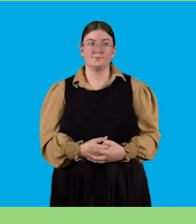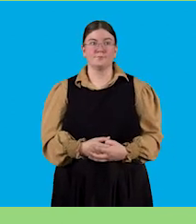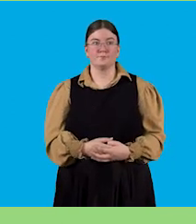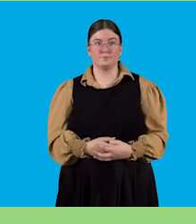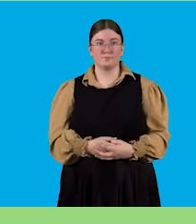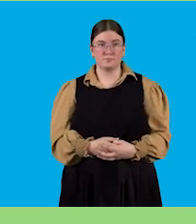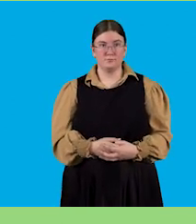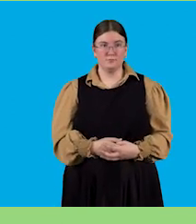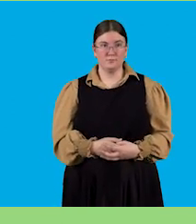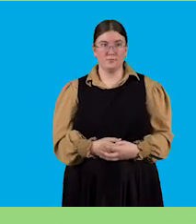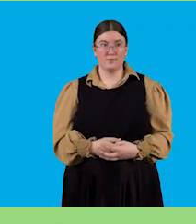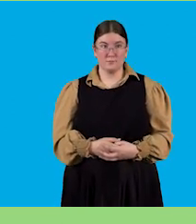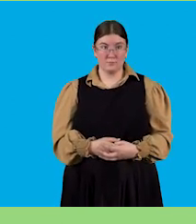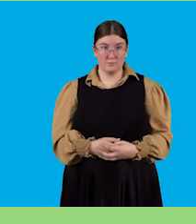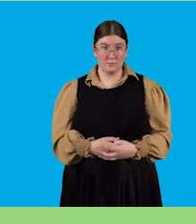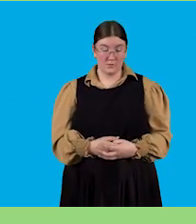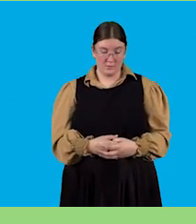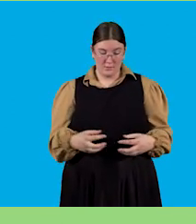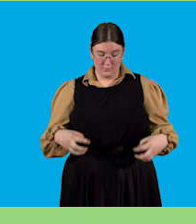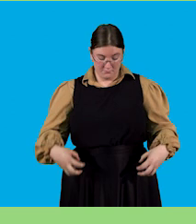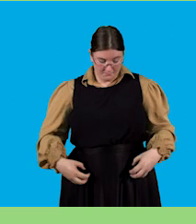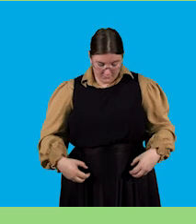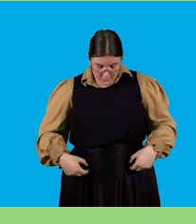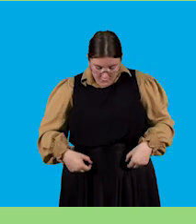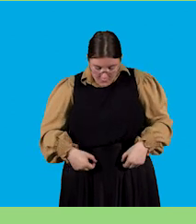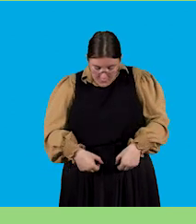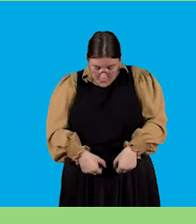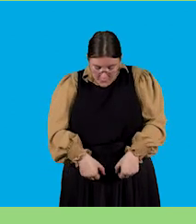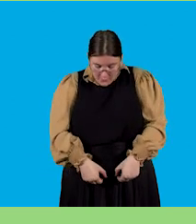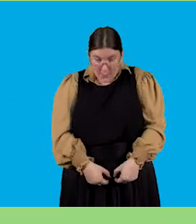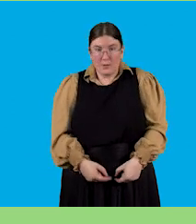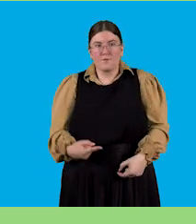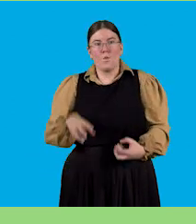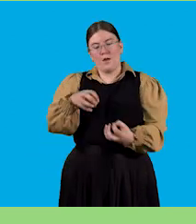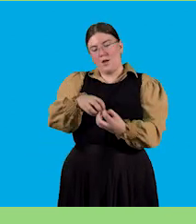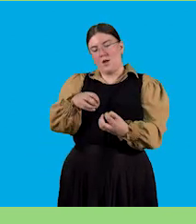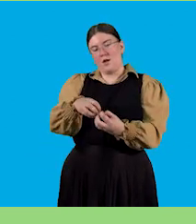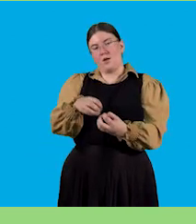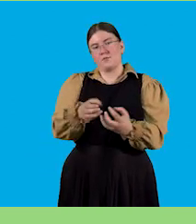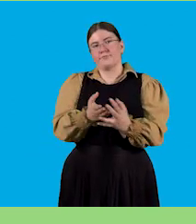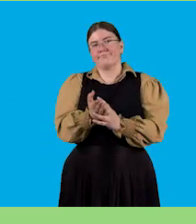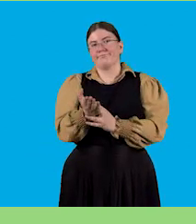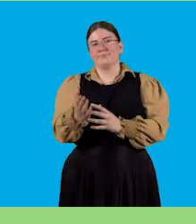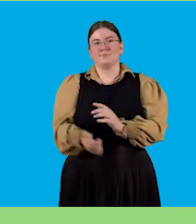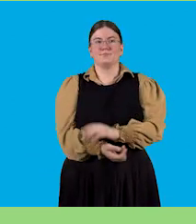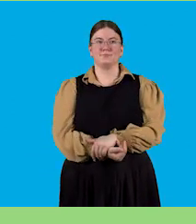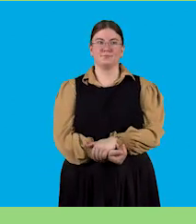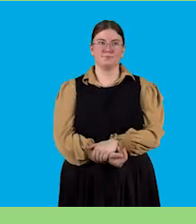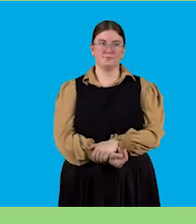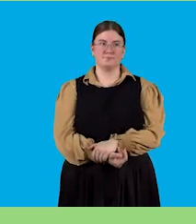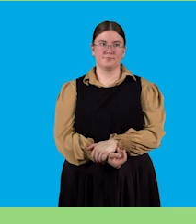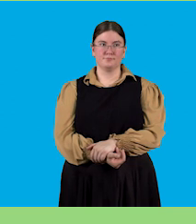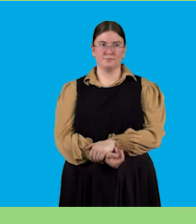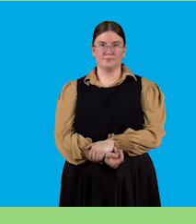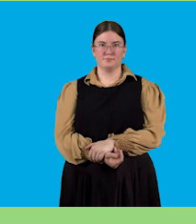And these extend from the ovary to the uterus to transport a mature egg